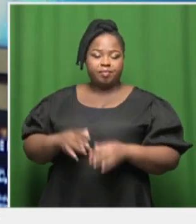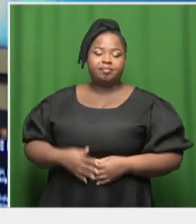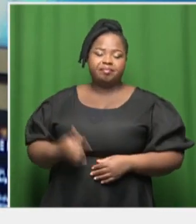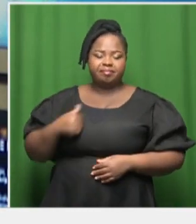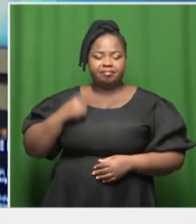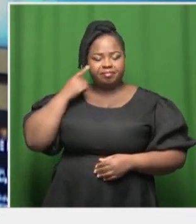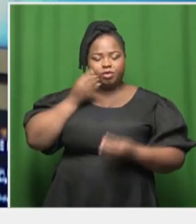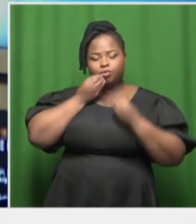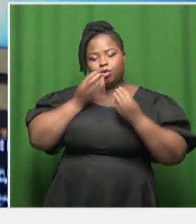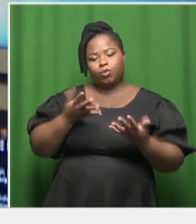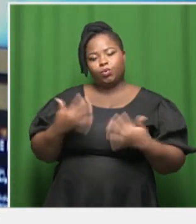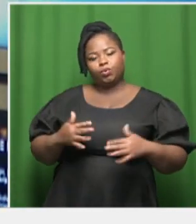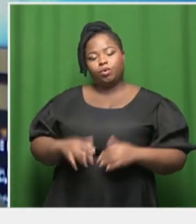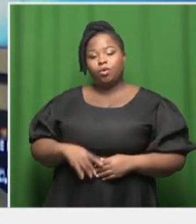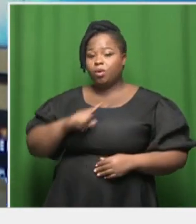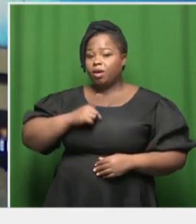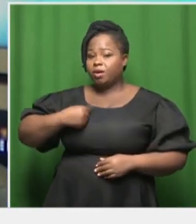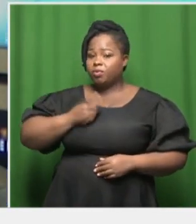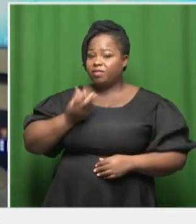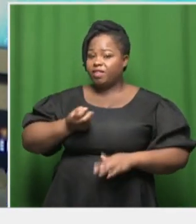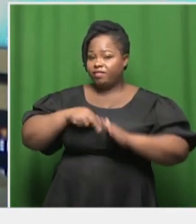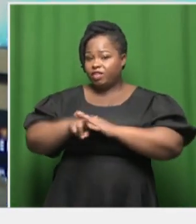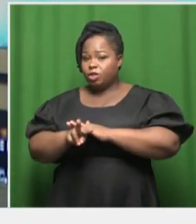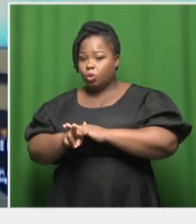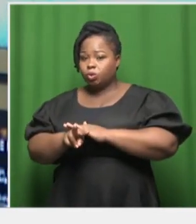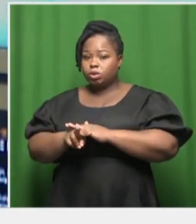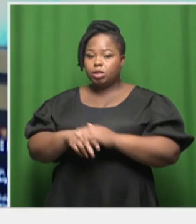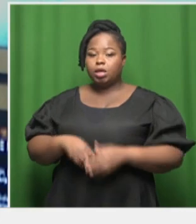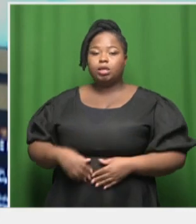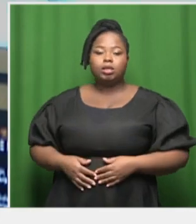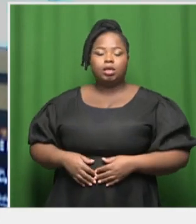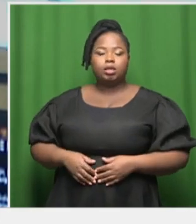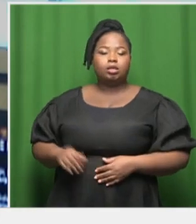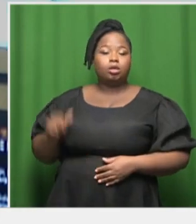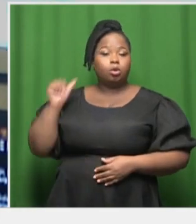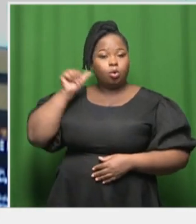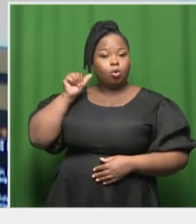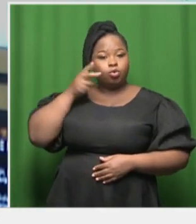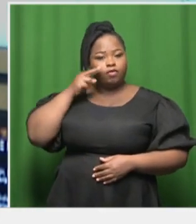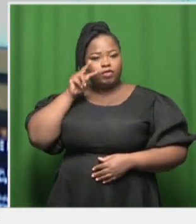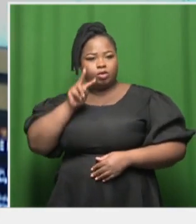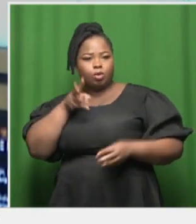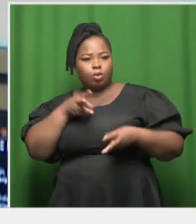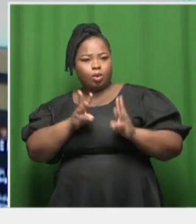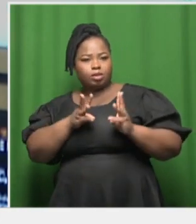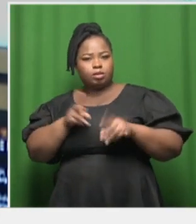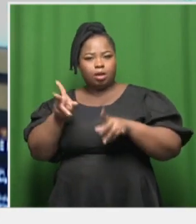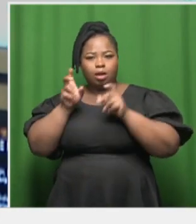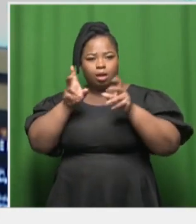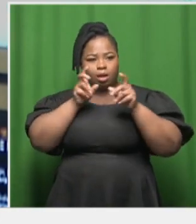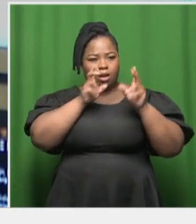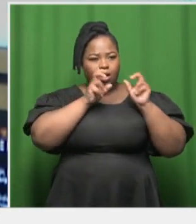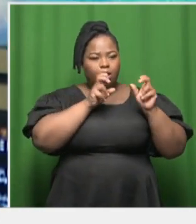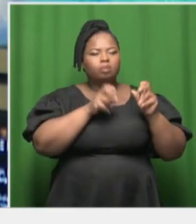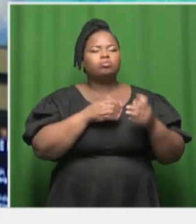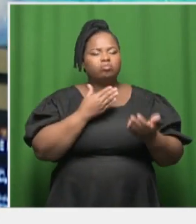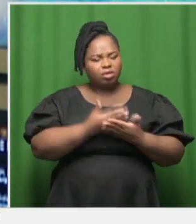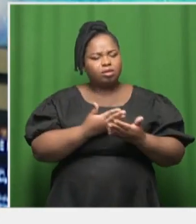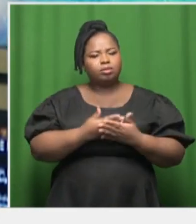we have videos and audio-visual ways for people to experience that, to really appeal